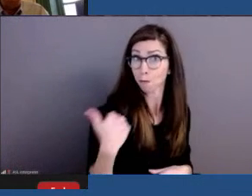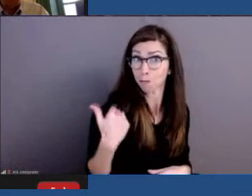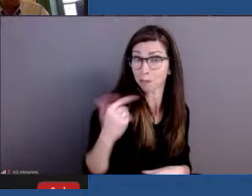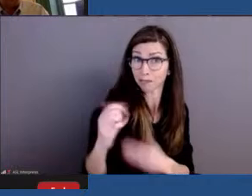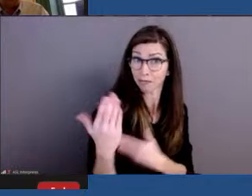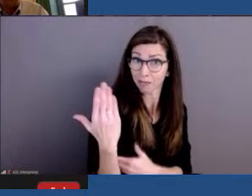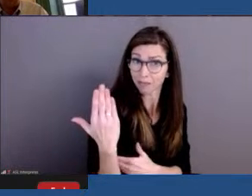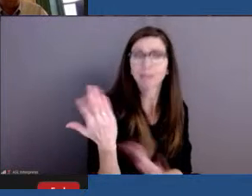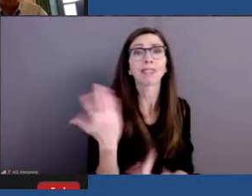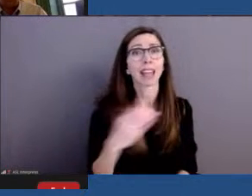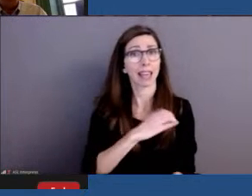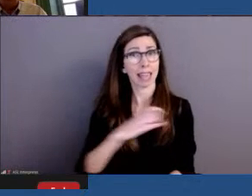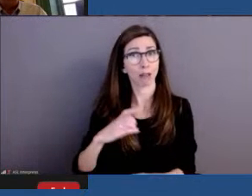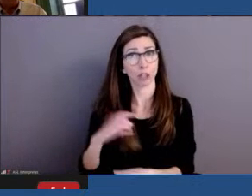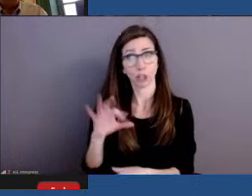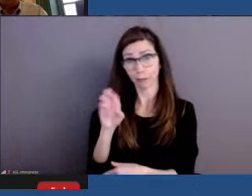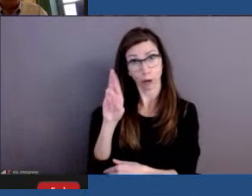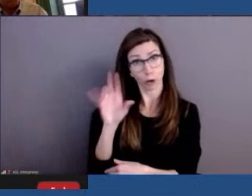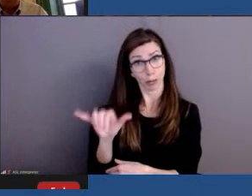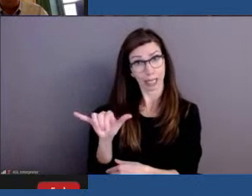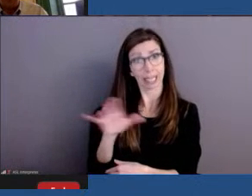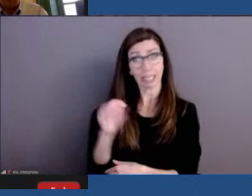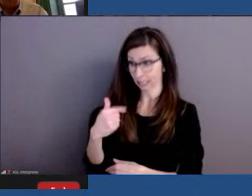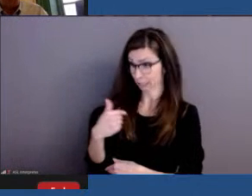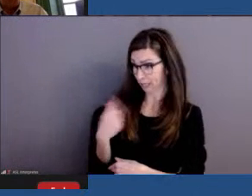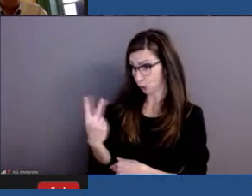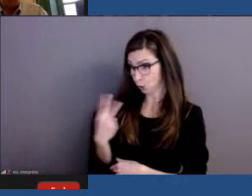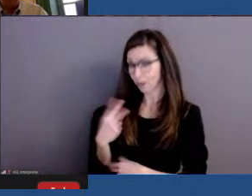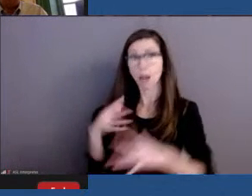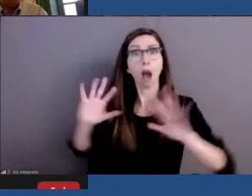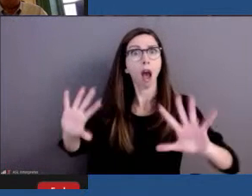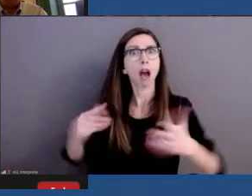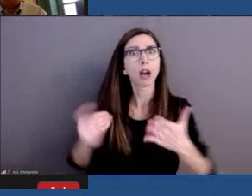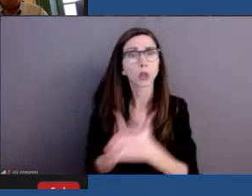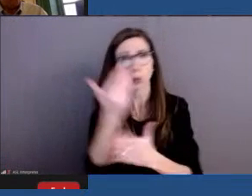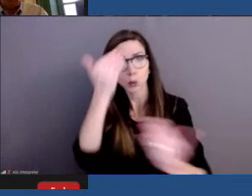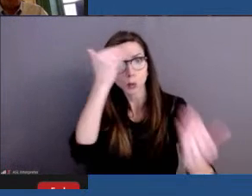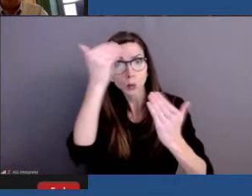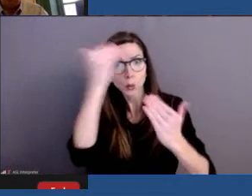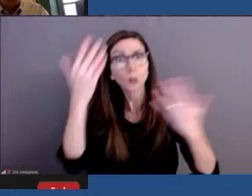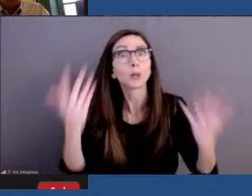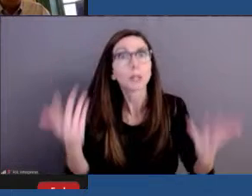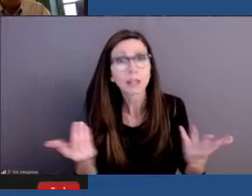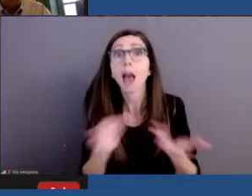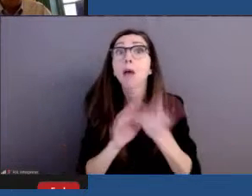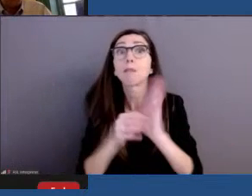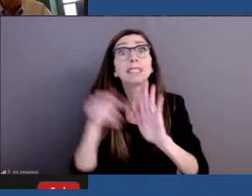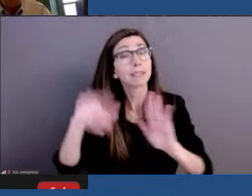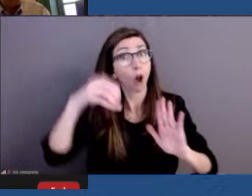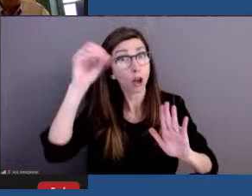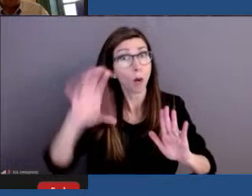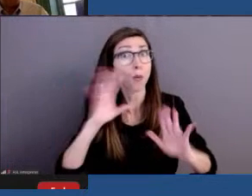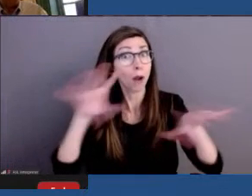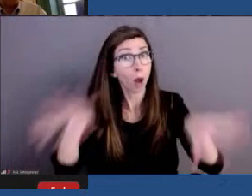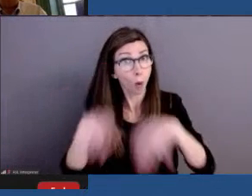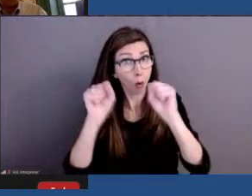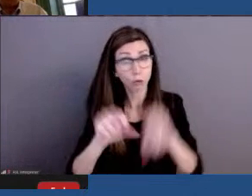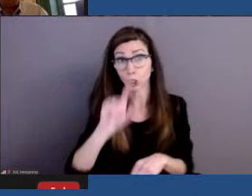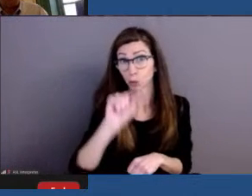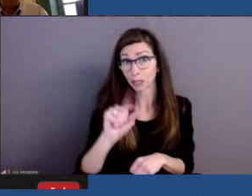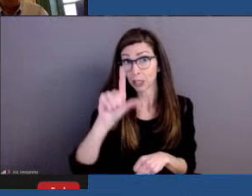Fleury, our sports commissioner, and I received some great news for our city that Ottawa will be hosting the